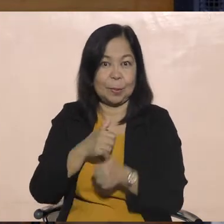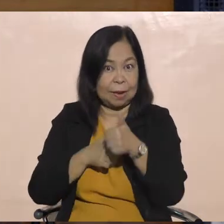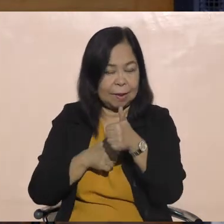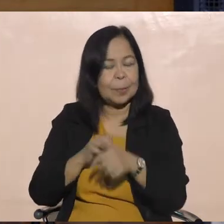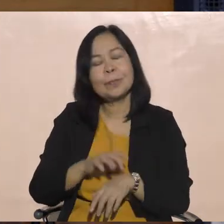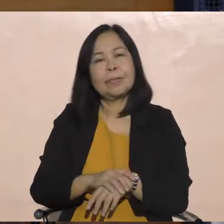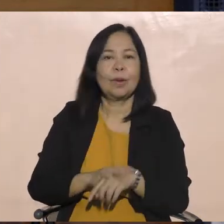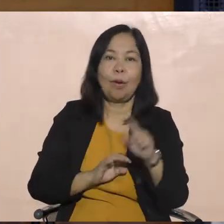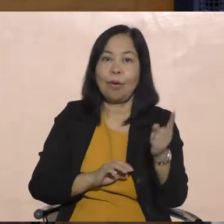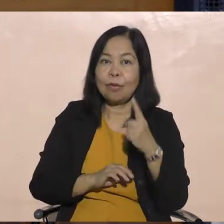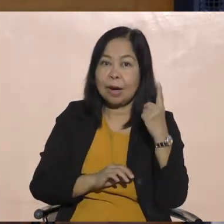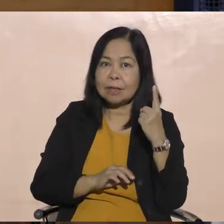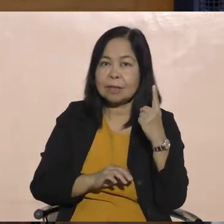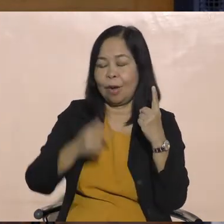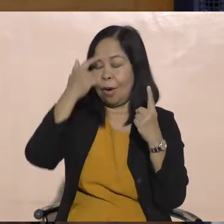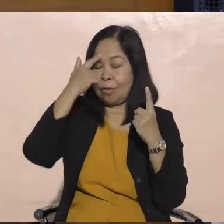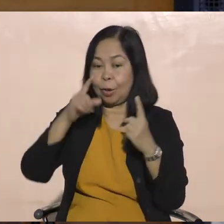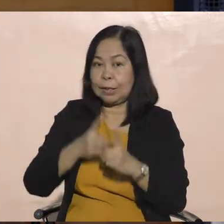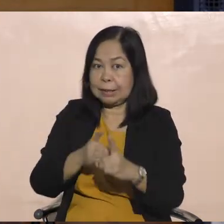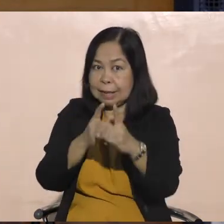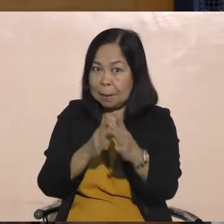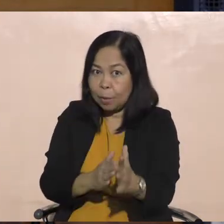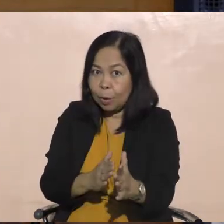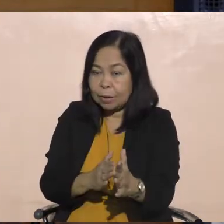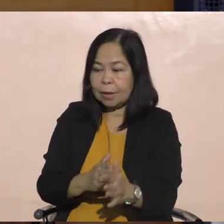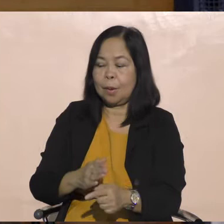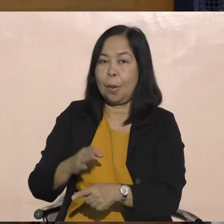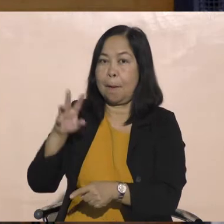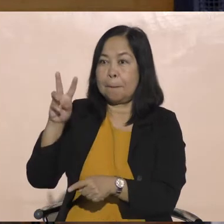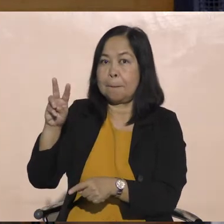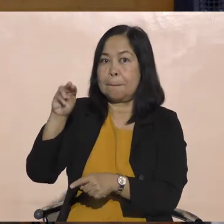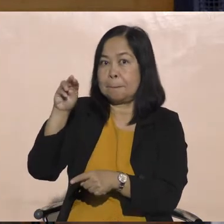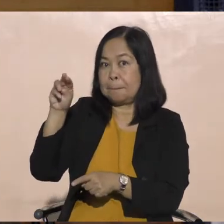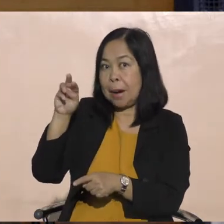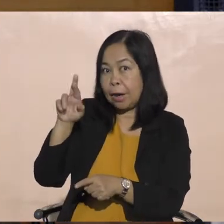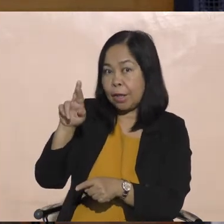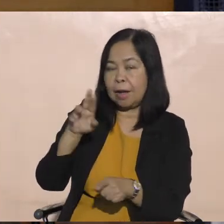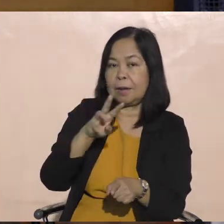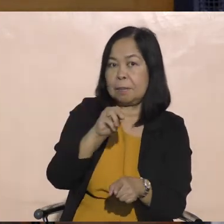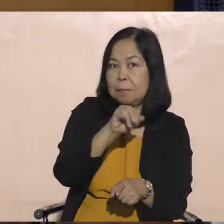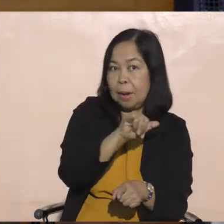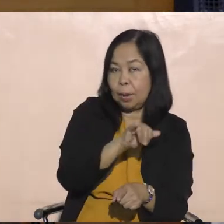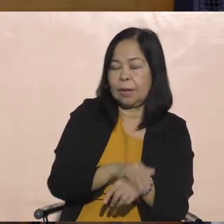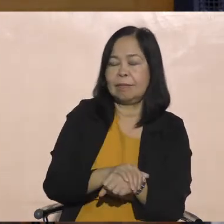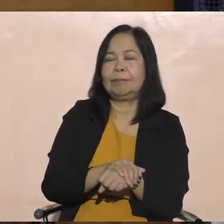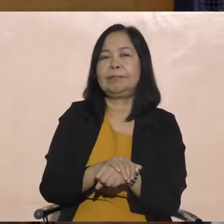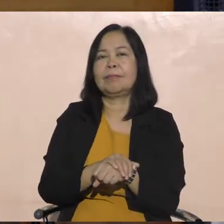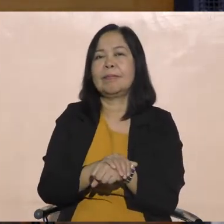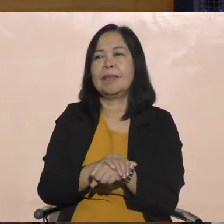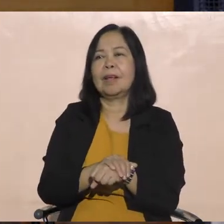the disciples, to Martha, to Mary, and to you as well, or to me as